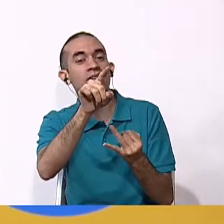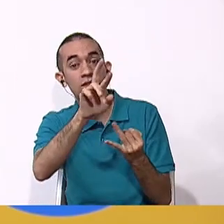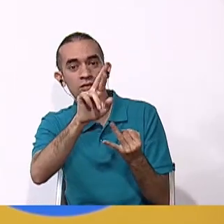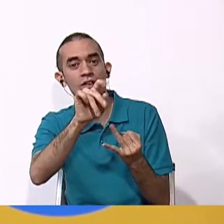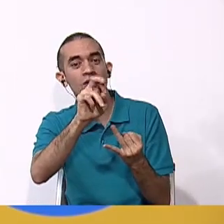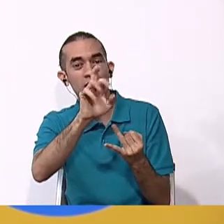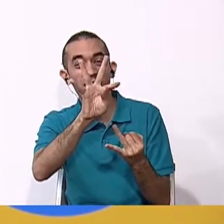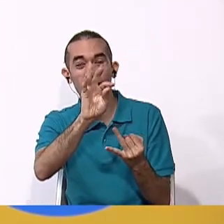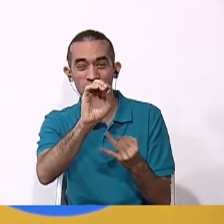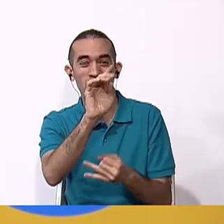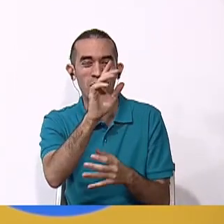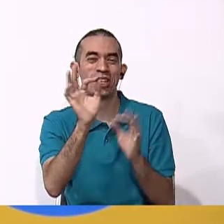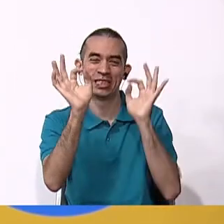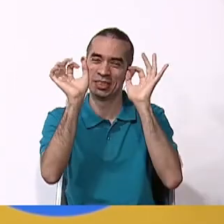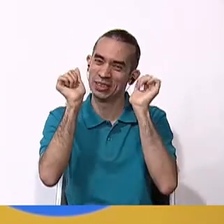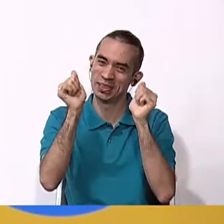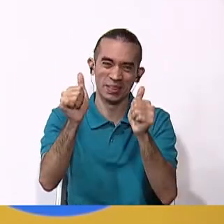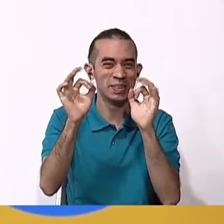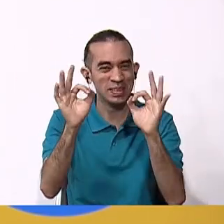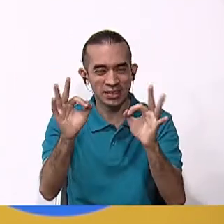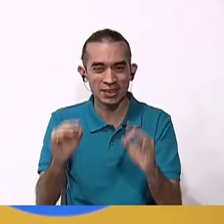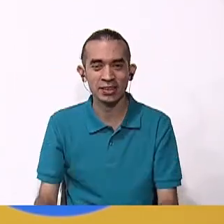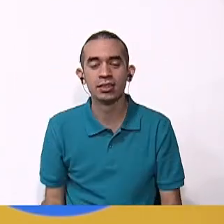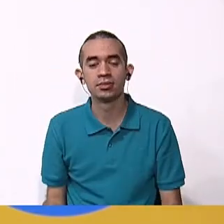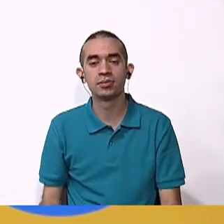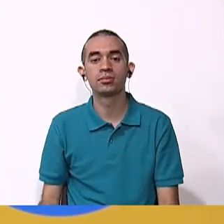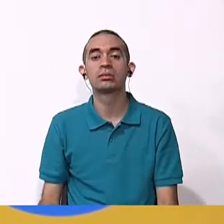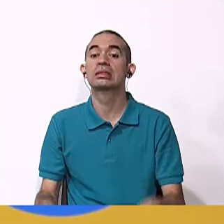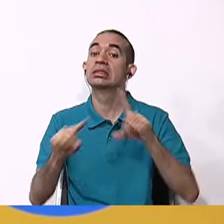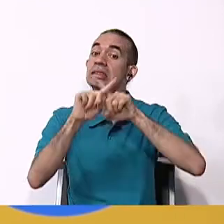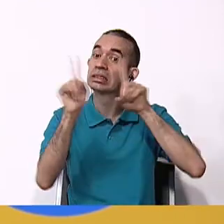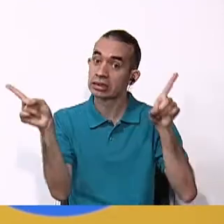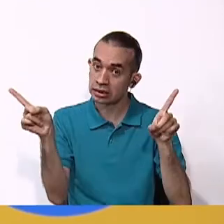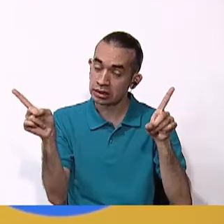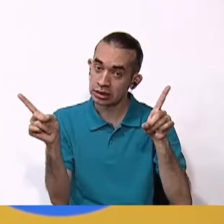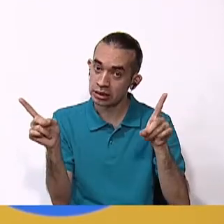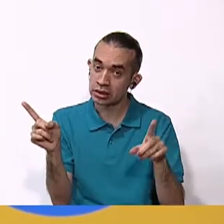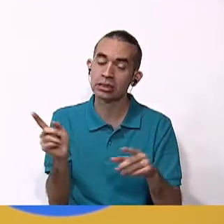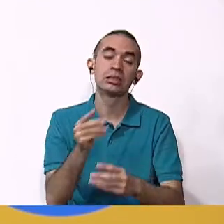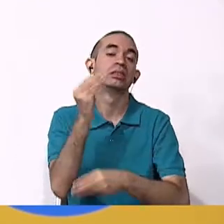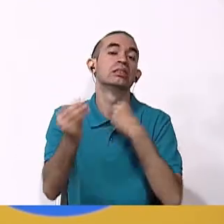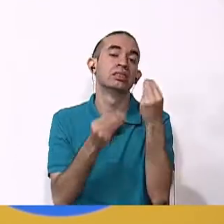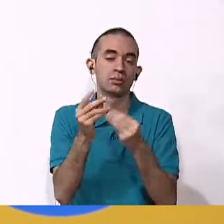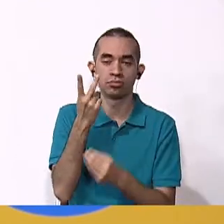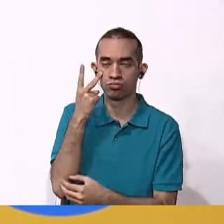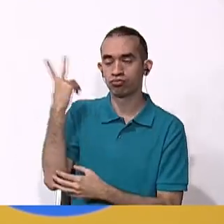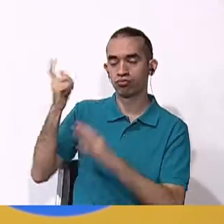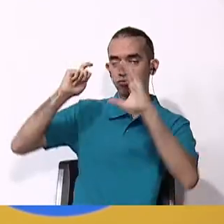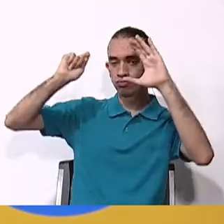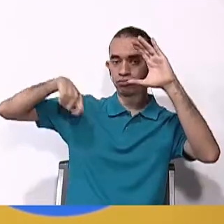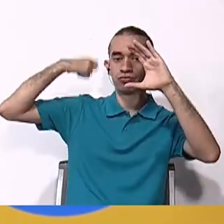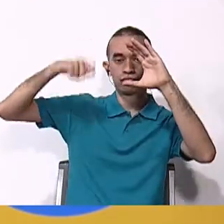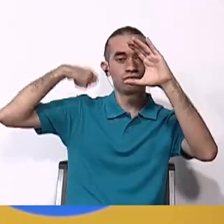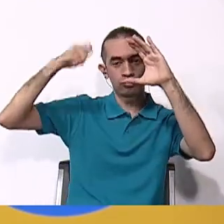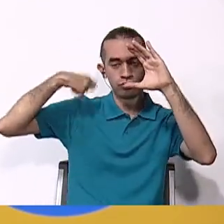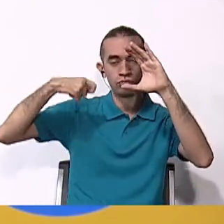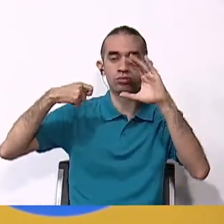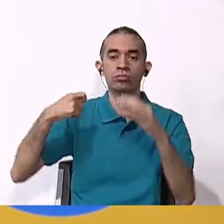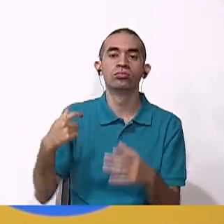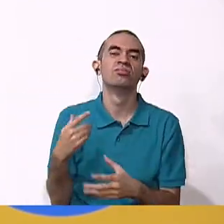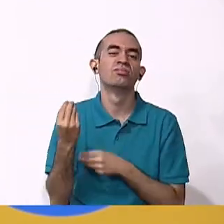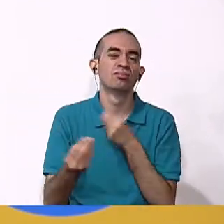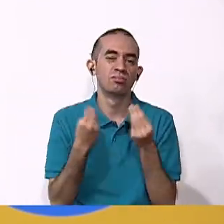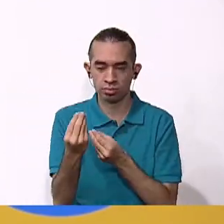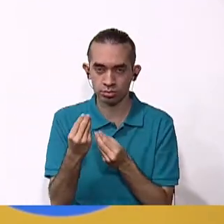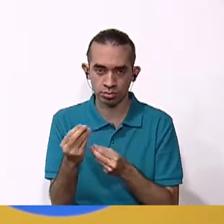Oh, very good. Okay, but we are going to watch a video where we are